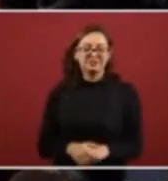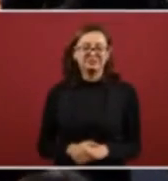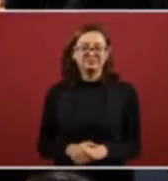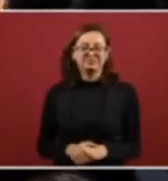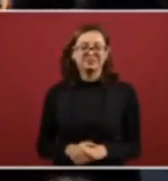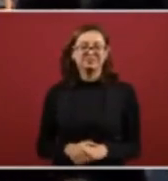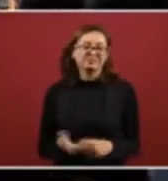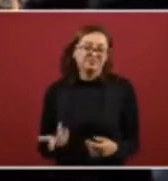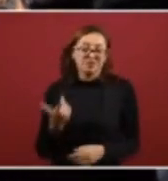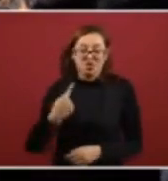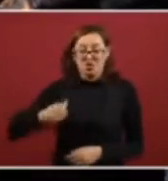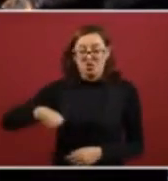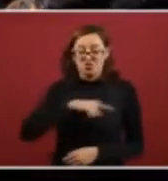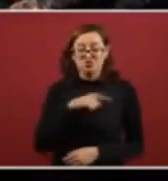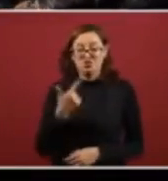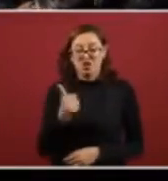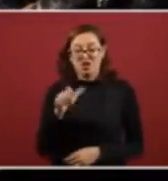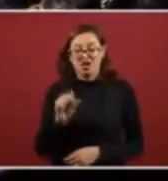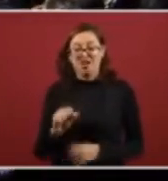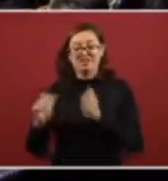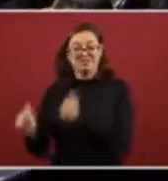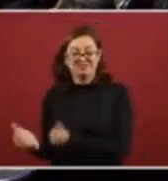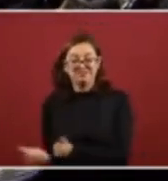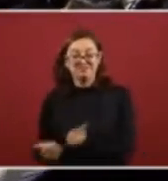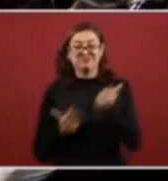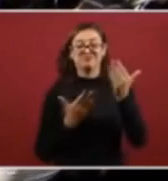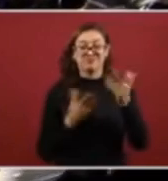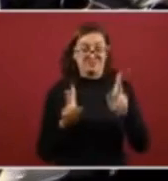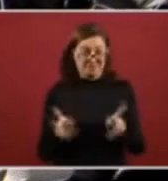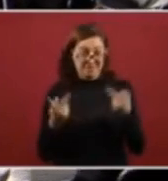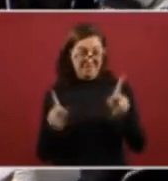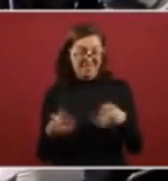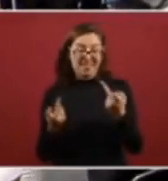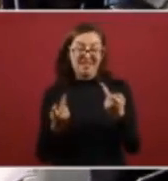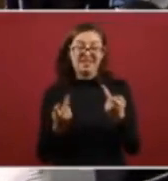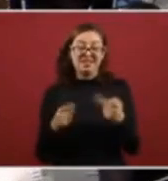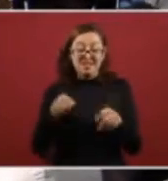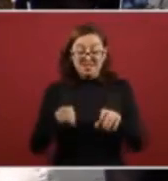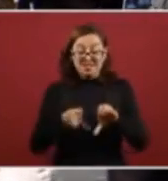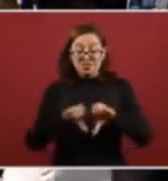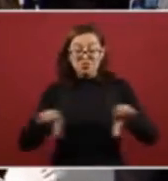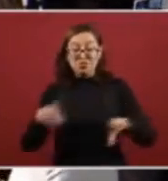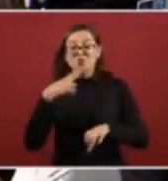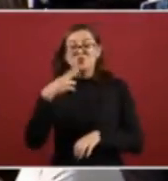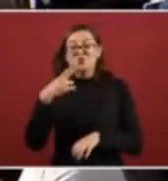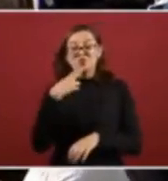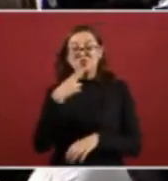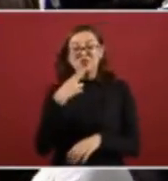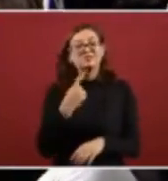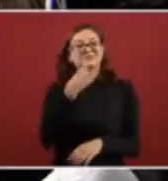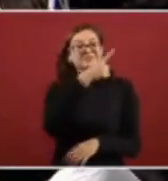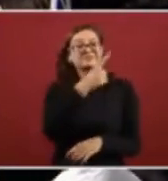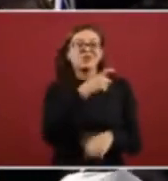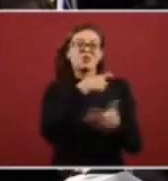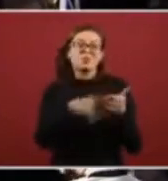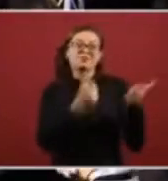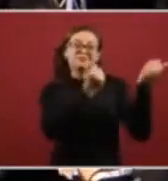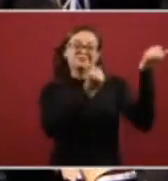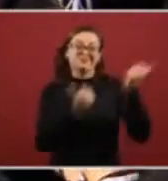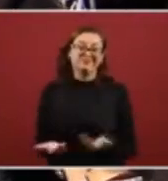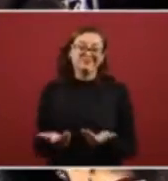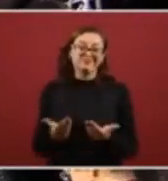that instead of taking the gas to the U.S., now the duct or the tube is being utilized